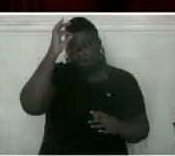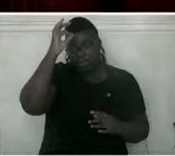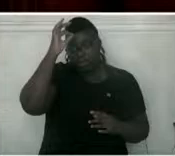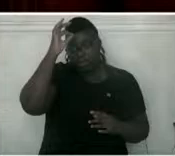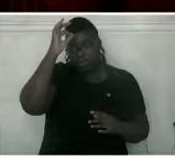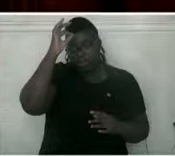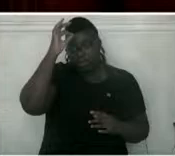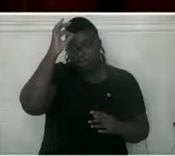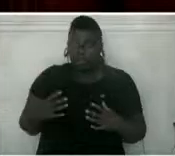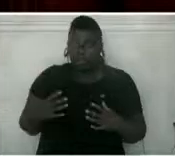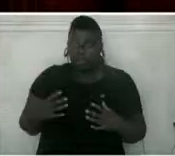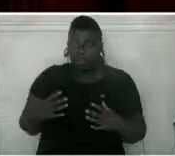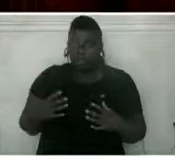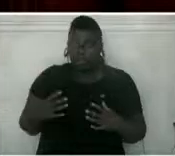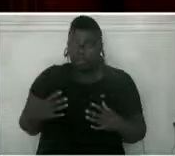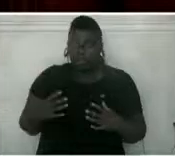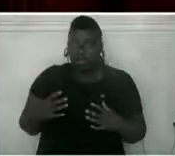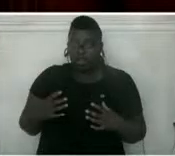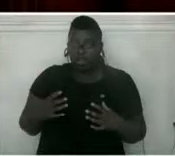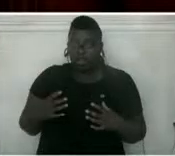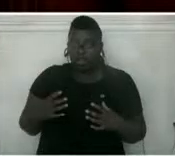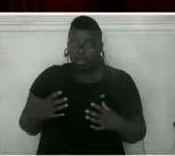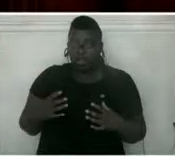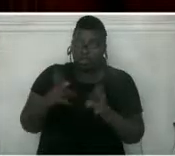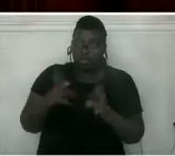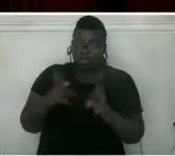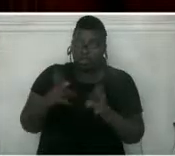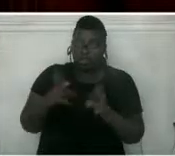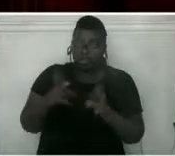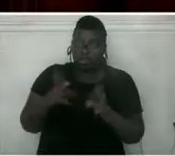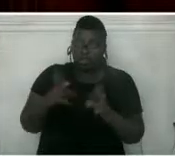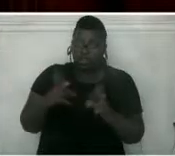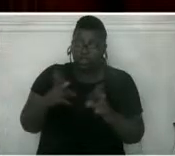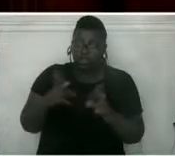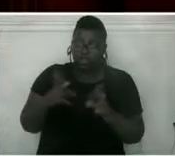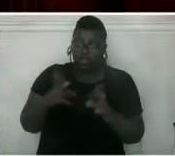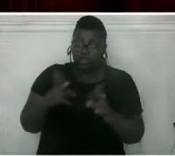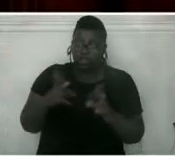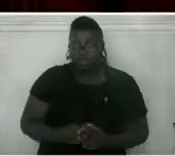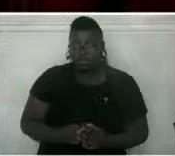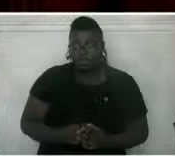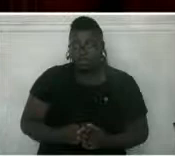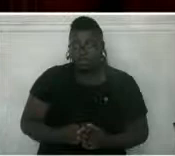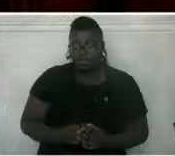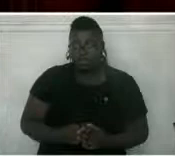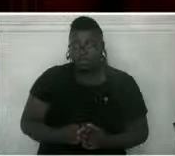perpetrating human rights, of violating human rights in Gladstock.